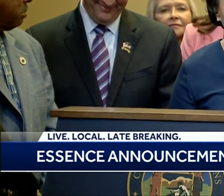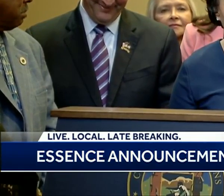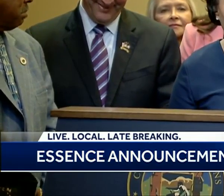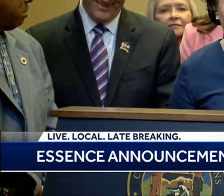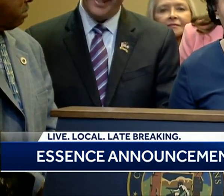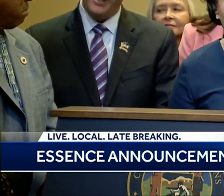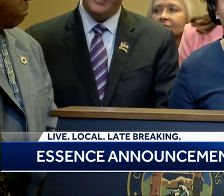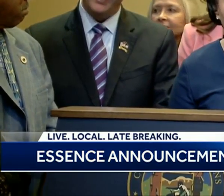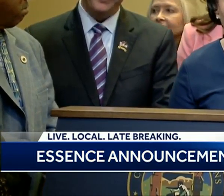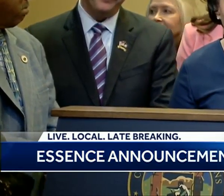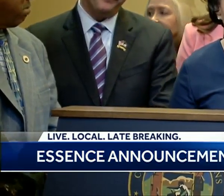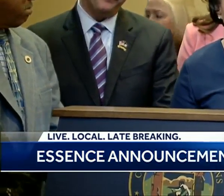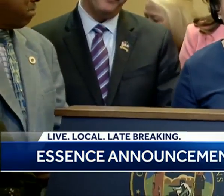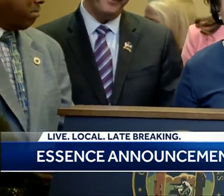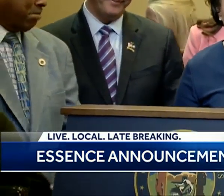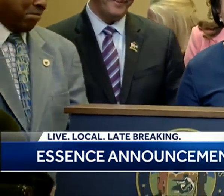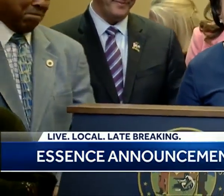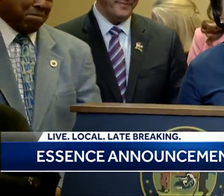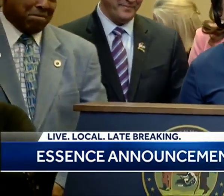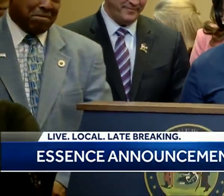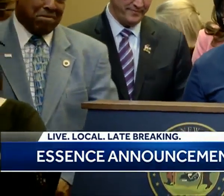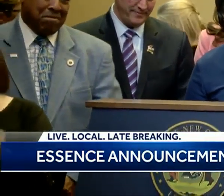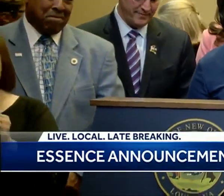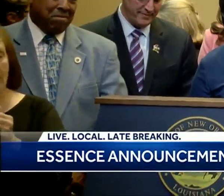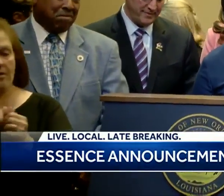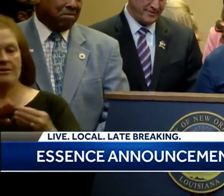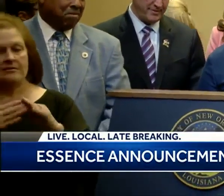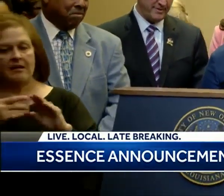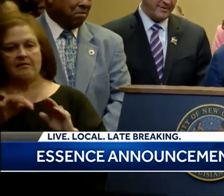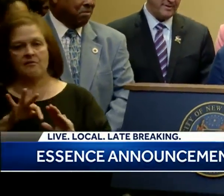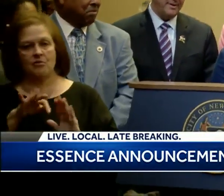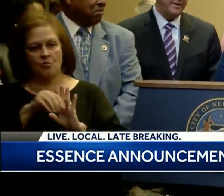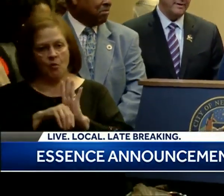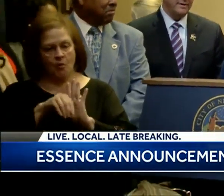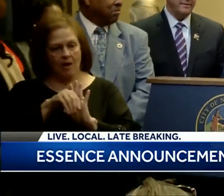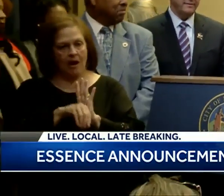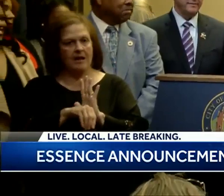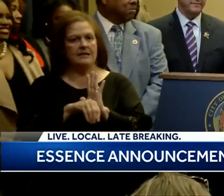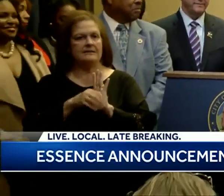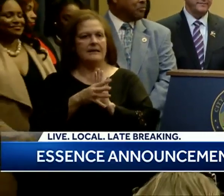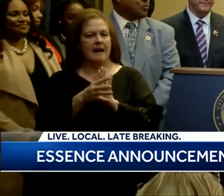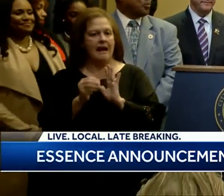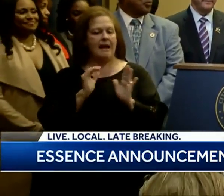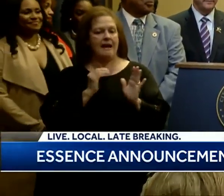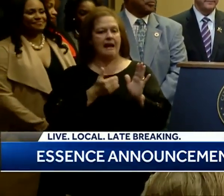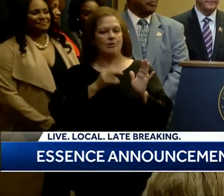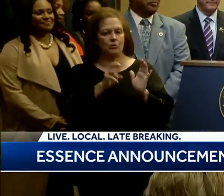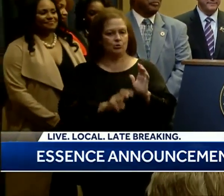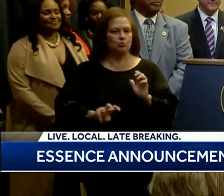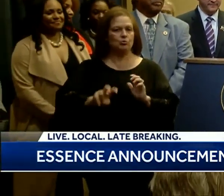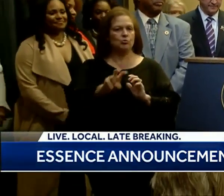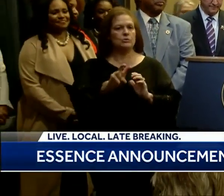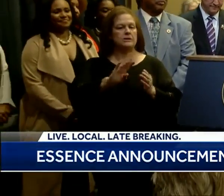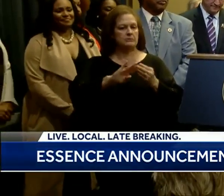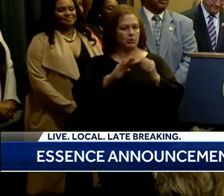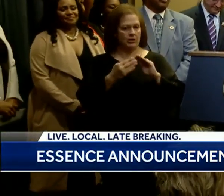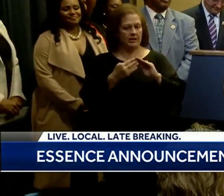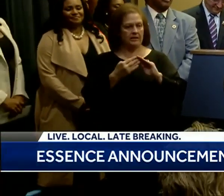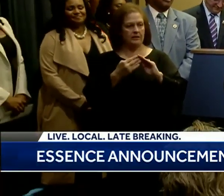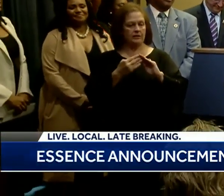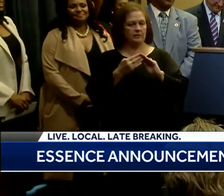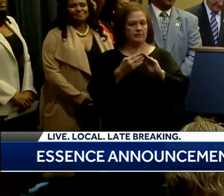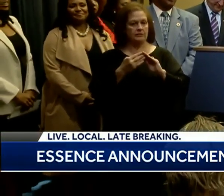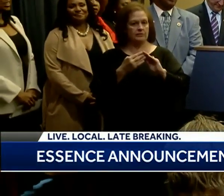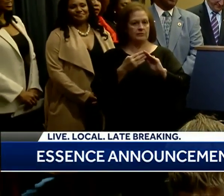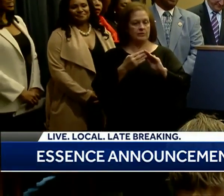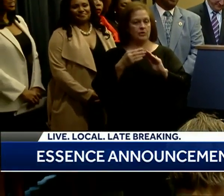this possible in partnership with the City of New Orleans and our tourism community as a whole. You will